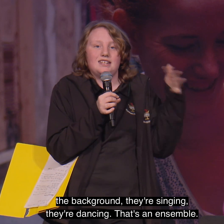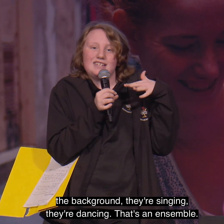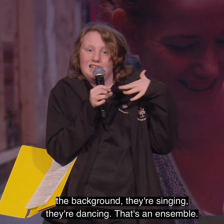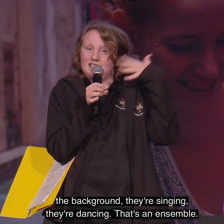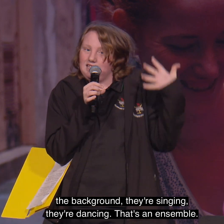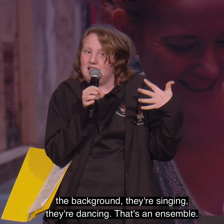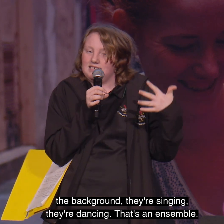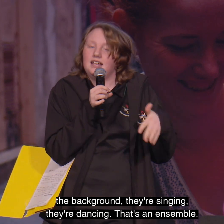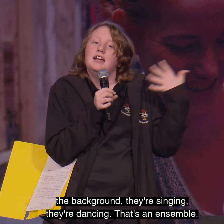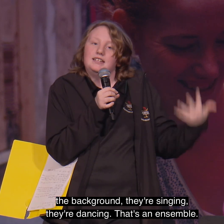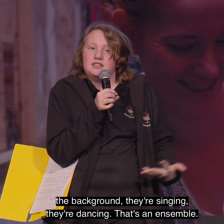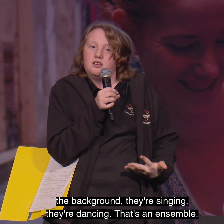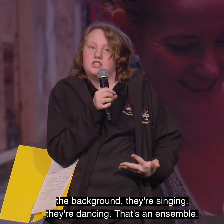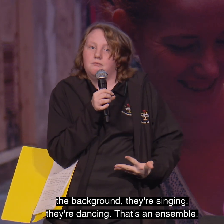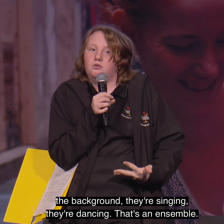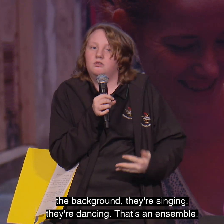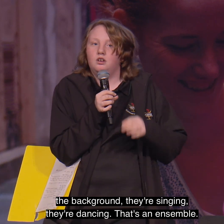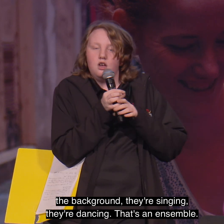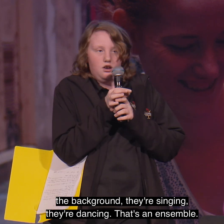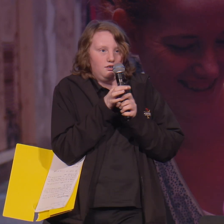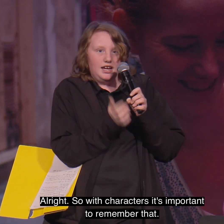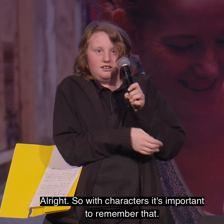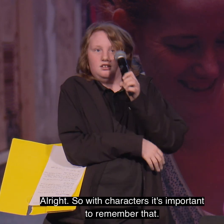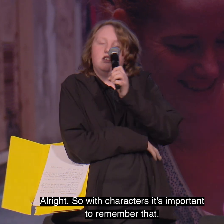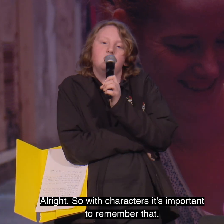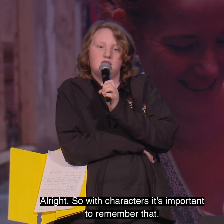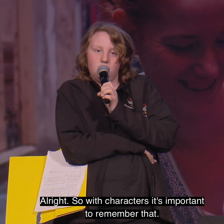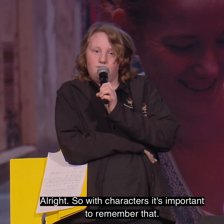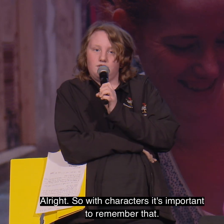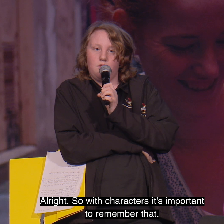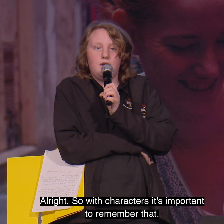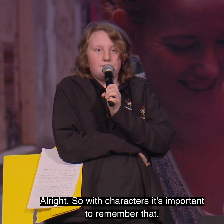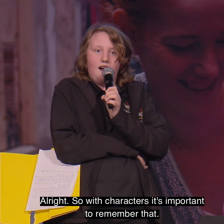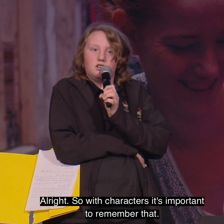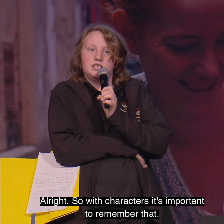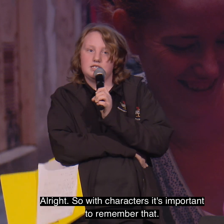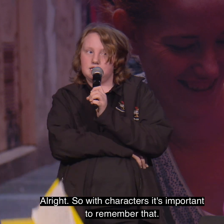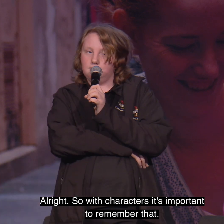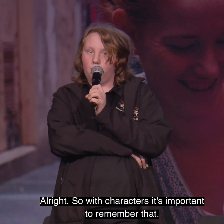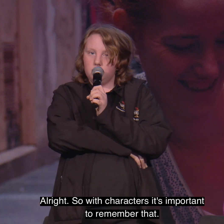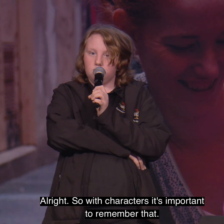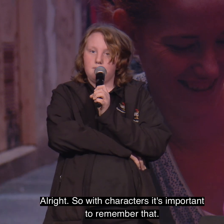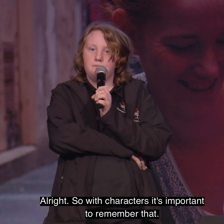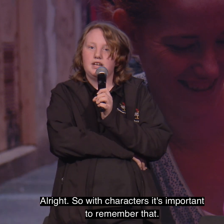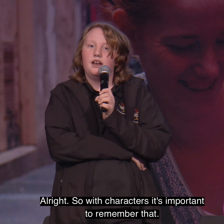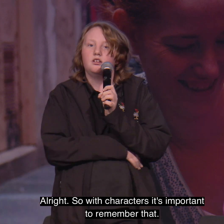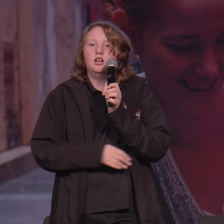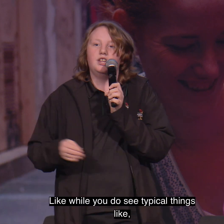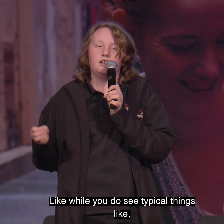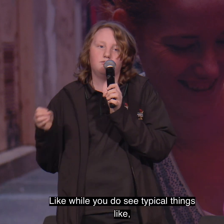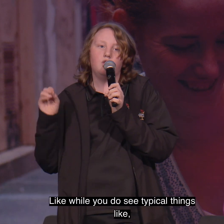background, they're singing, they're dancing. That's an ensemble. All right. So with characters, it's important to remember